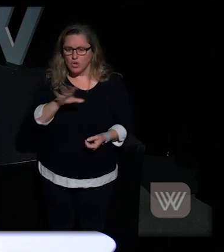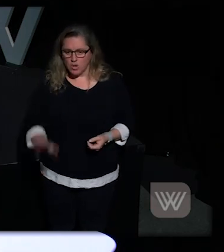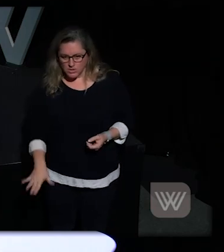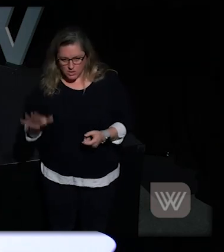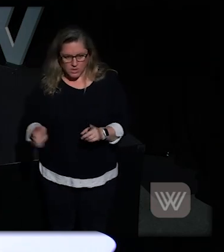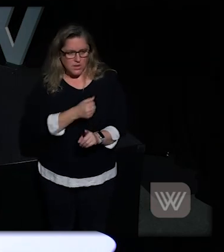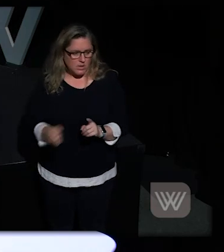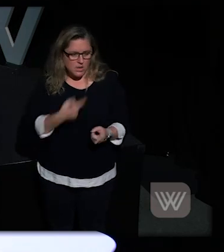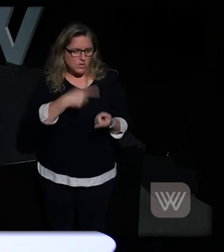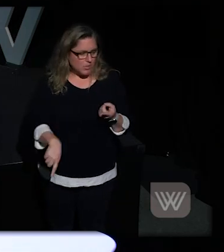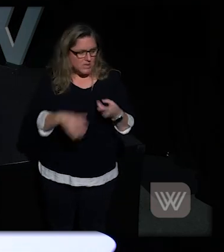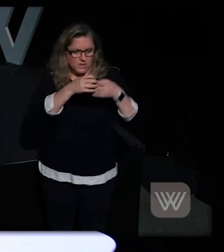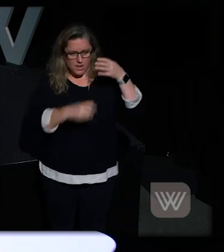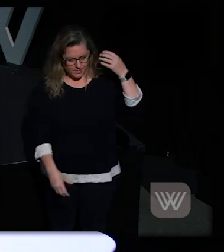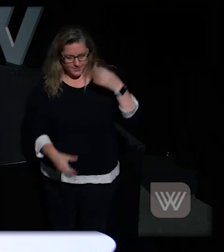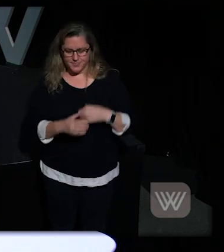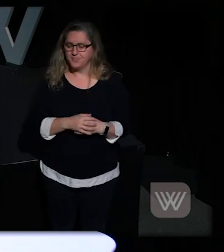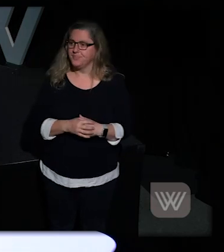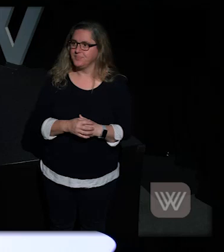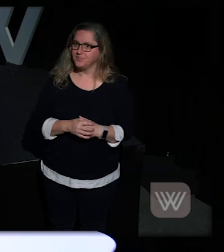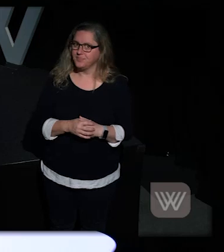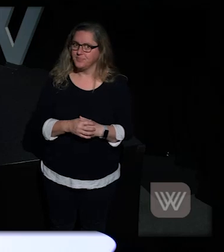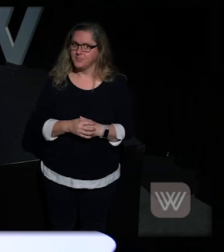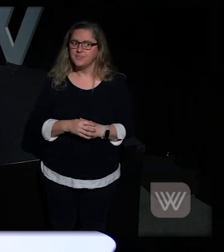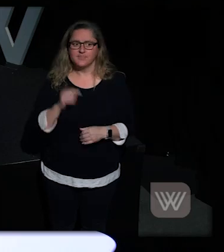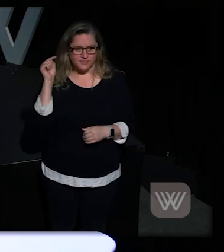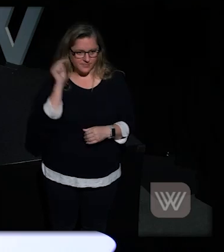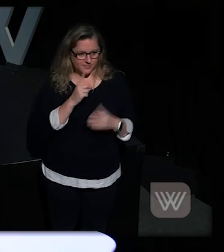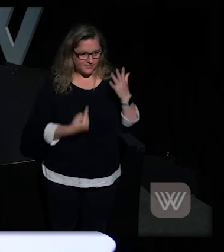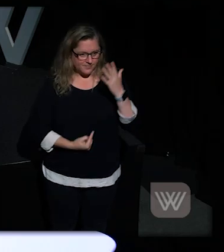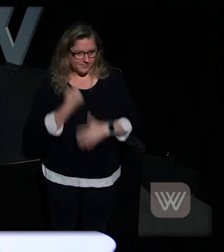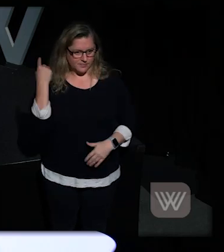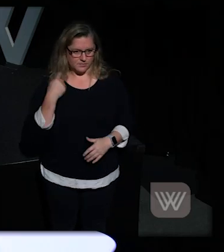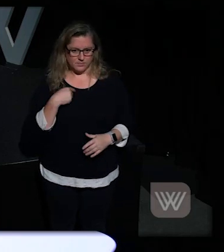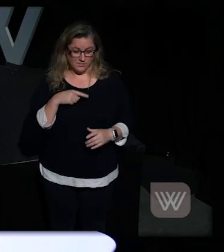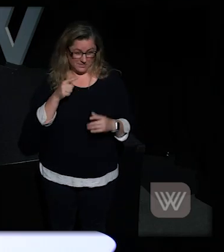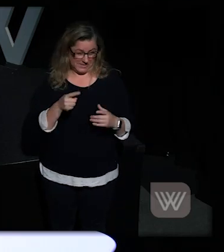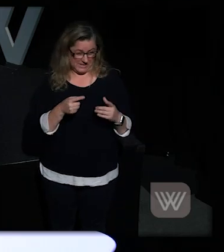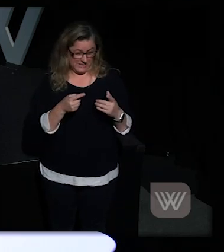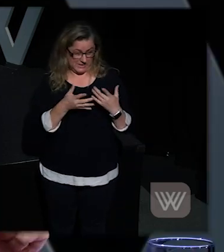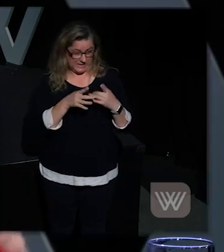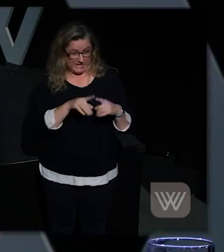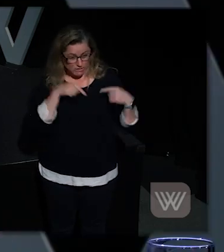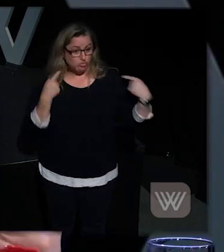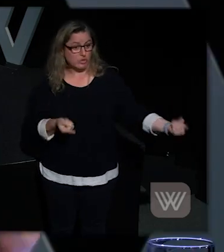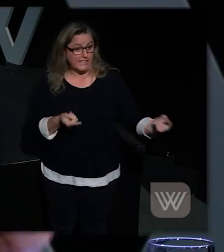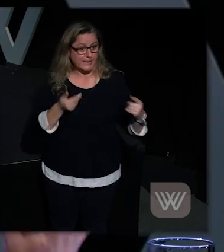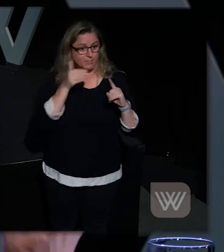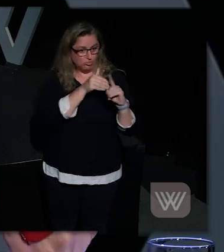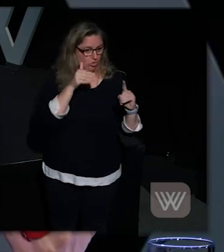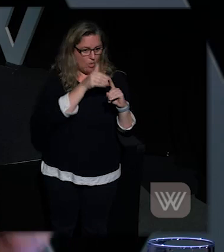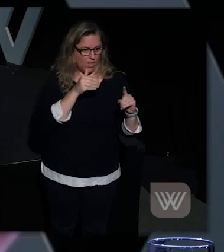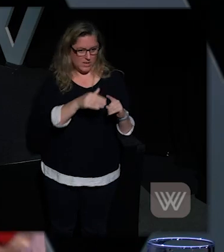abuse. She was adopted. There was a whole bunch of things going on there. But she would get extreme predator trolled, and people, you know, this kind of